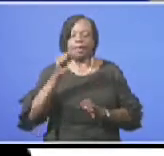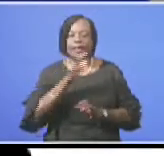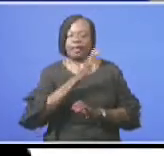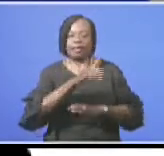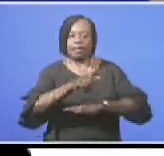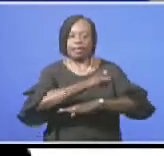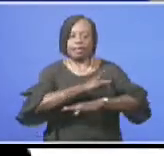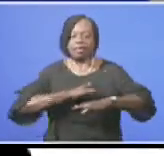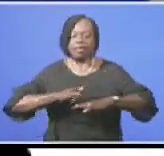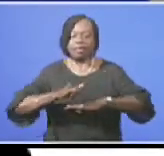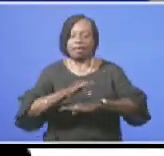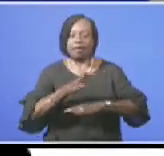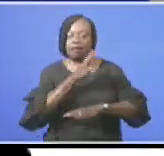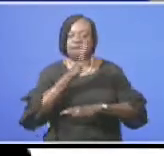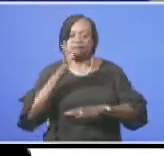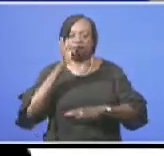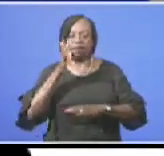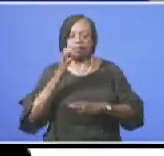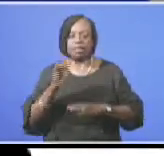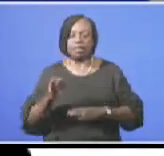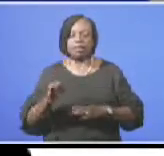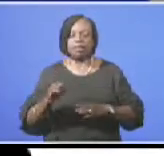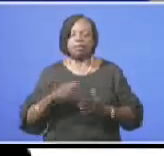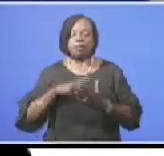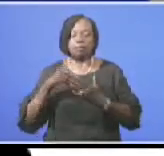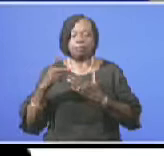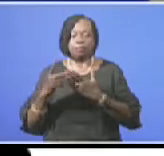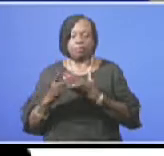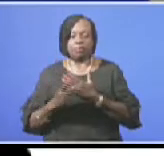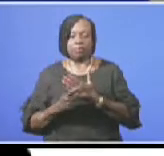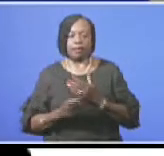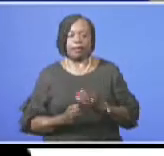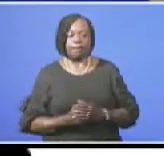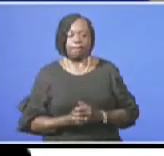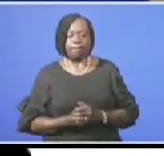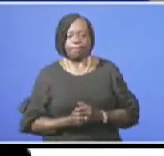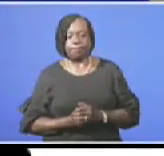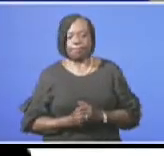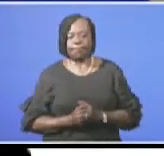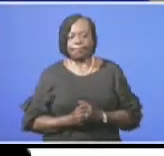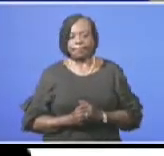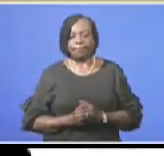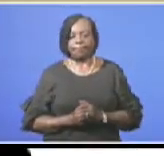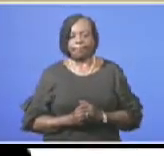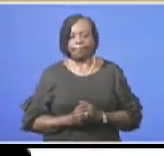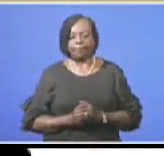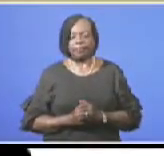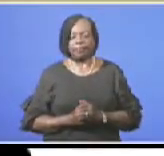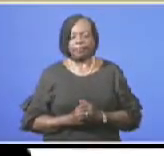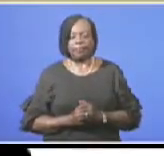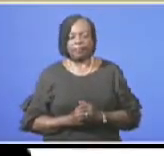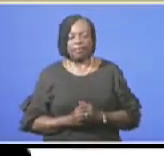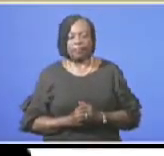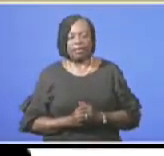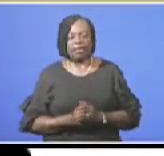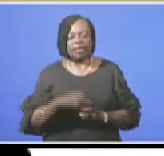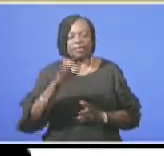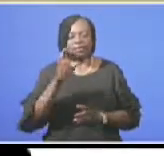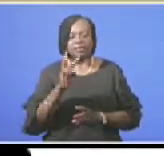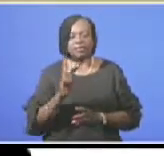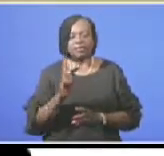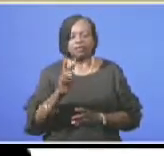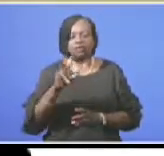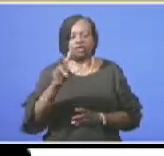Alive Officer Damian Blackburn says they will be providing residents with starter kits. The kit includes 120